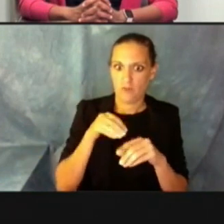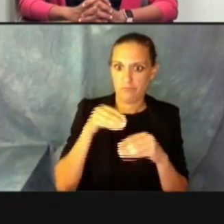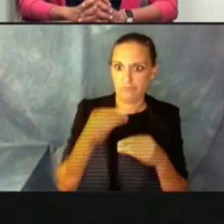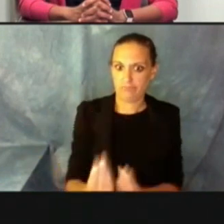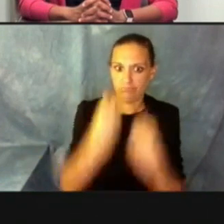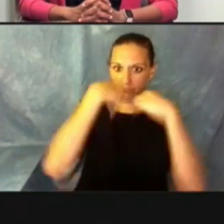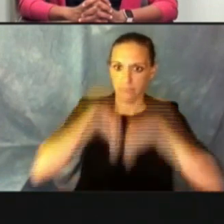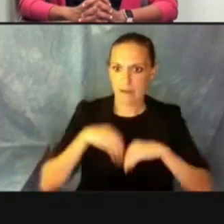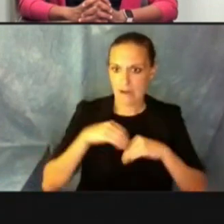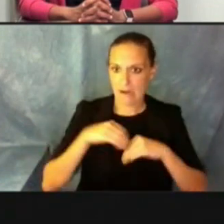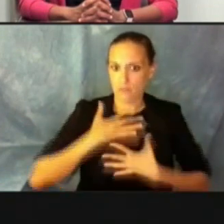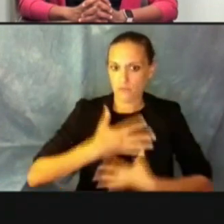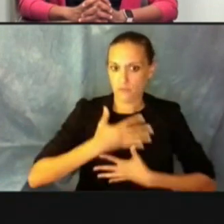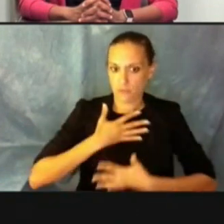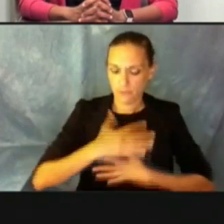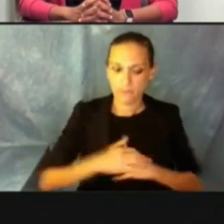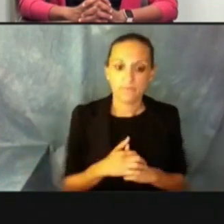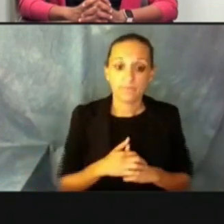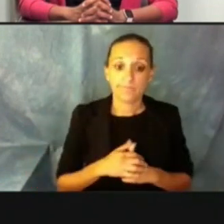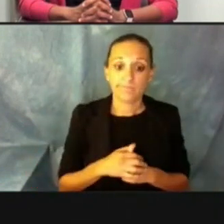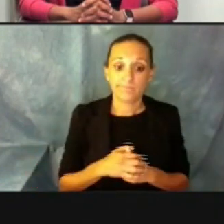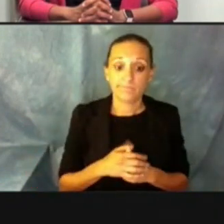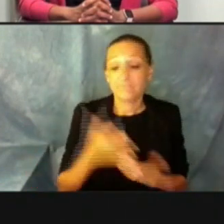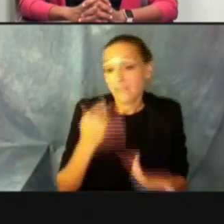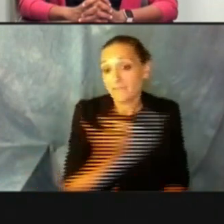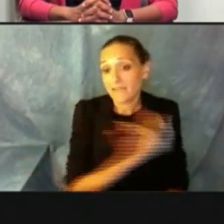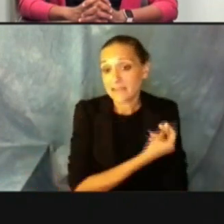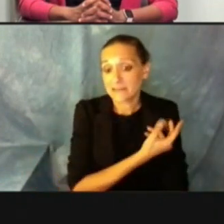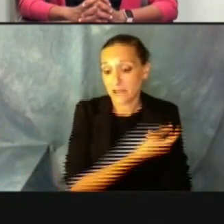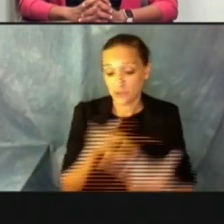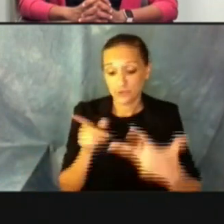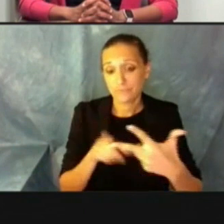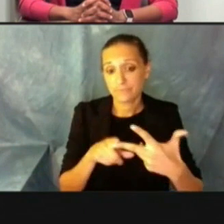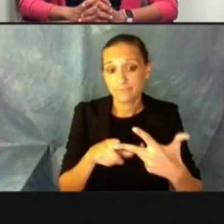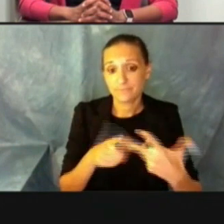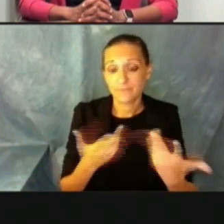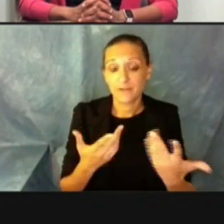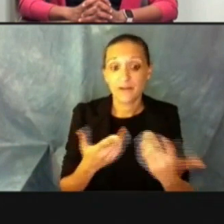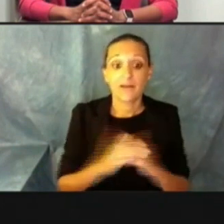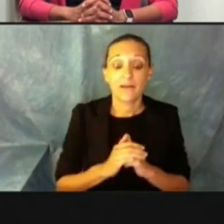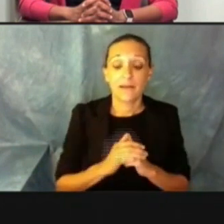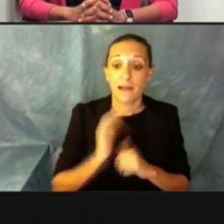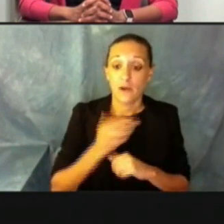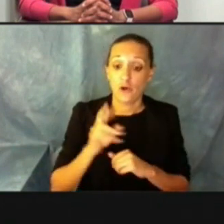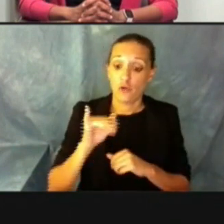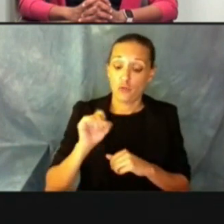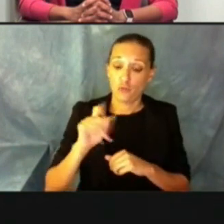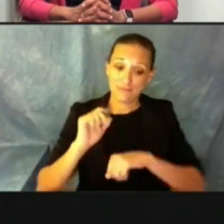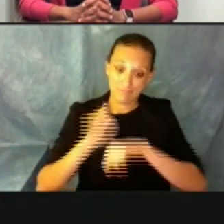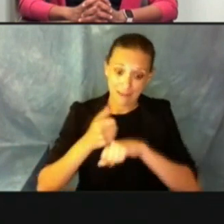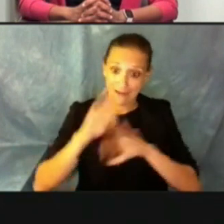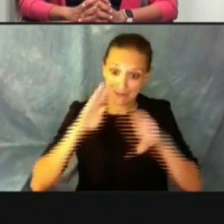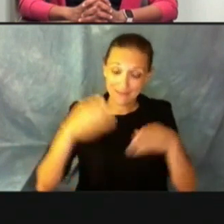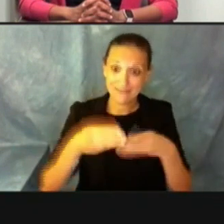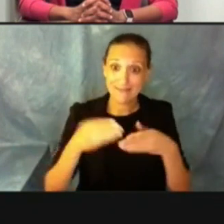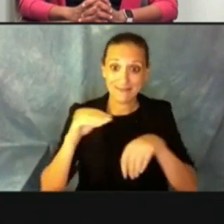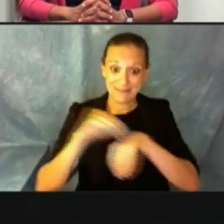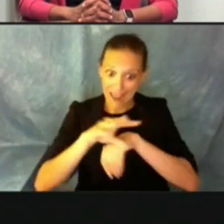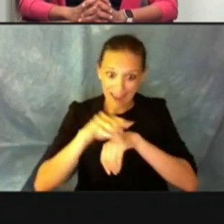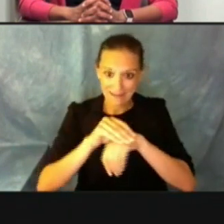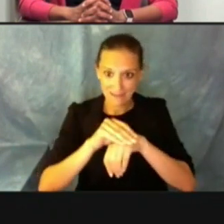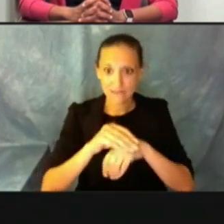respiratory tracts, and vaccinations. And our risk-based guidance takes into account what the